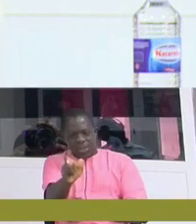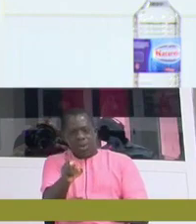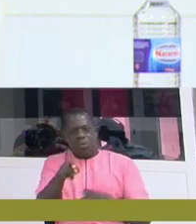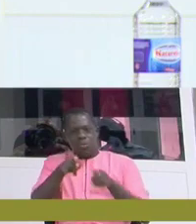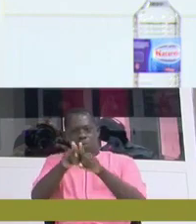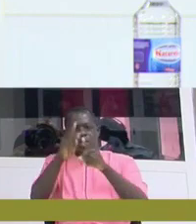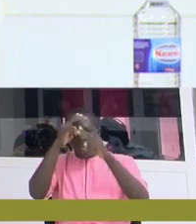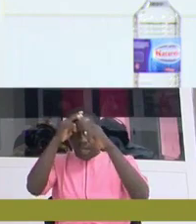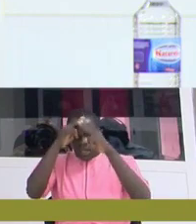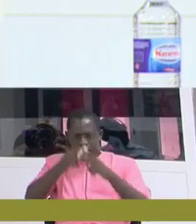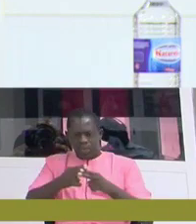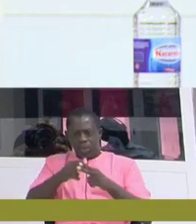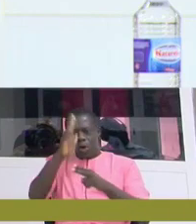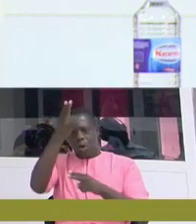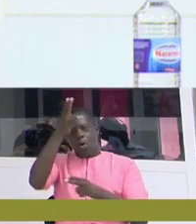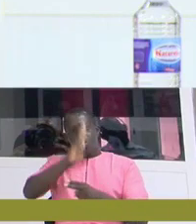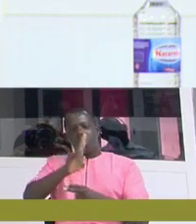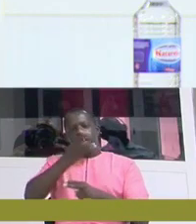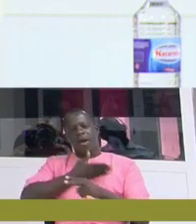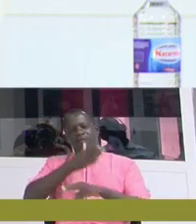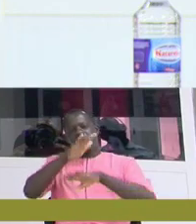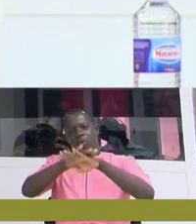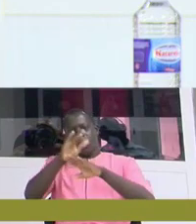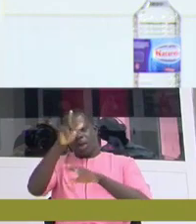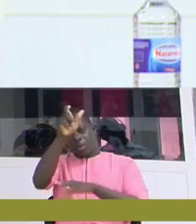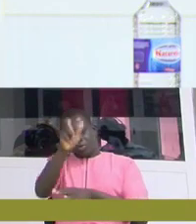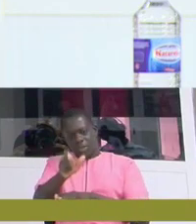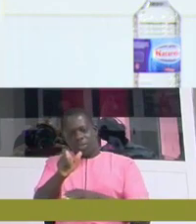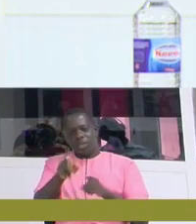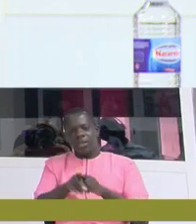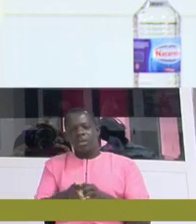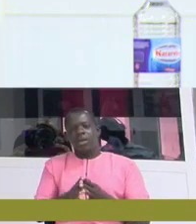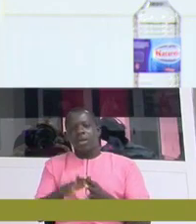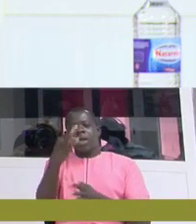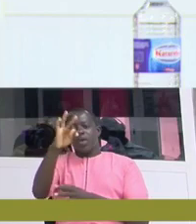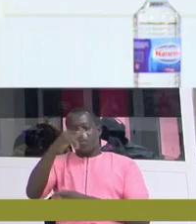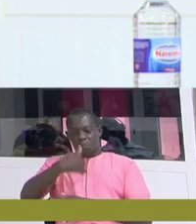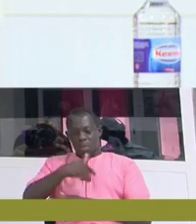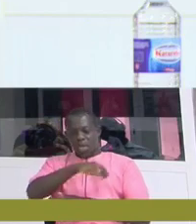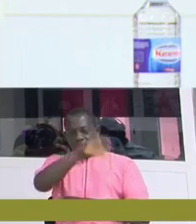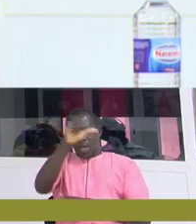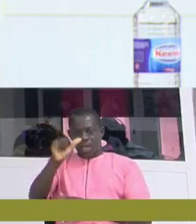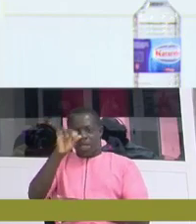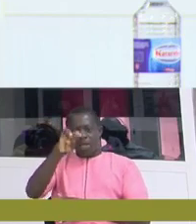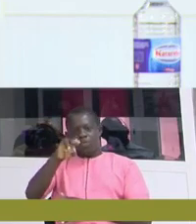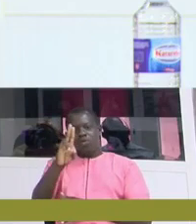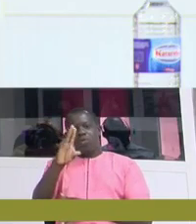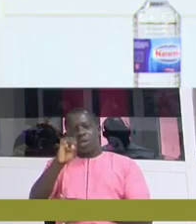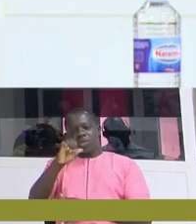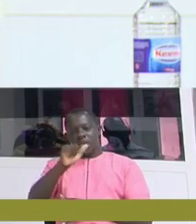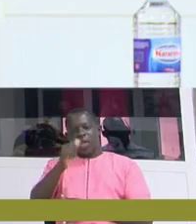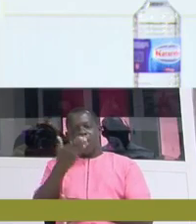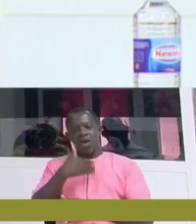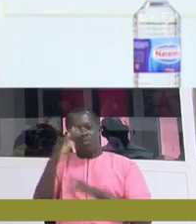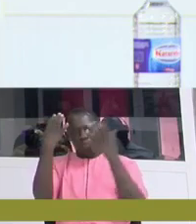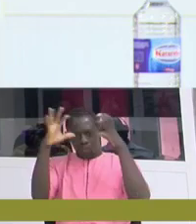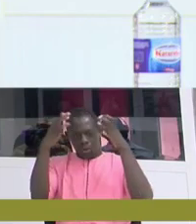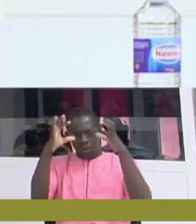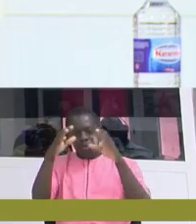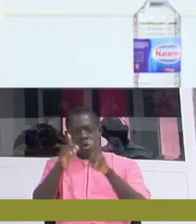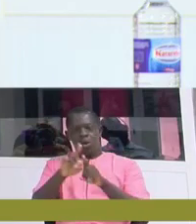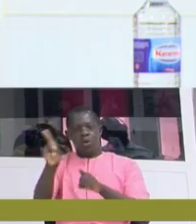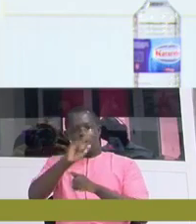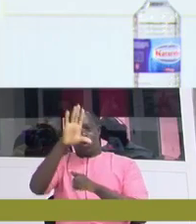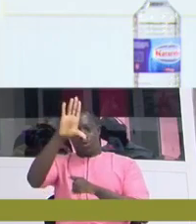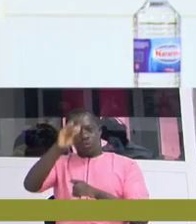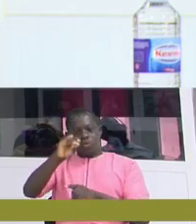The honor that is in a human being, even if there was a problem between me and Musa, Like the